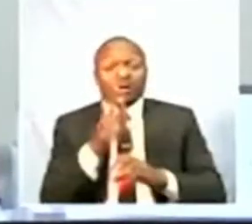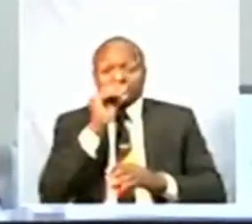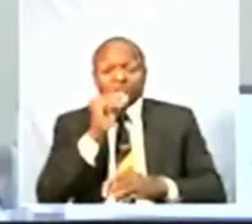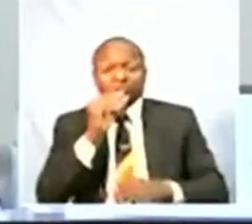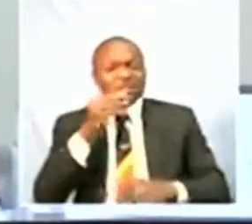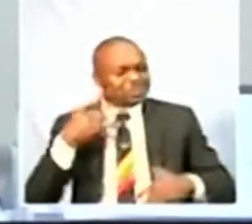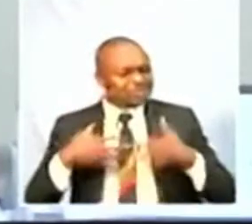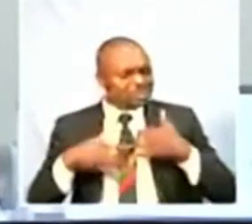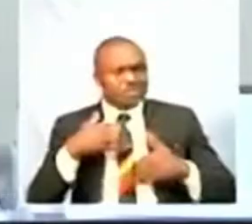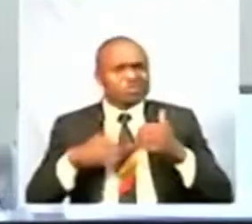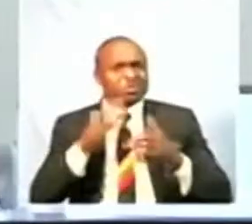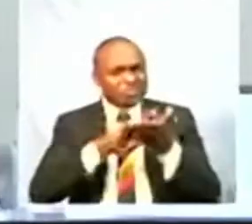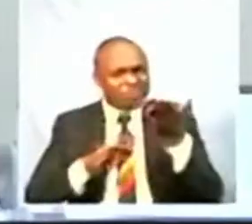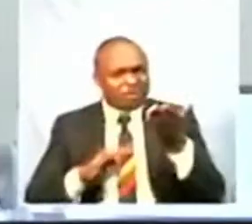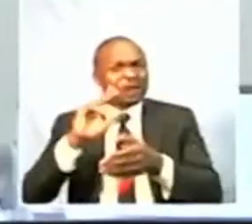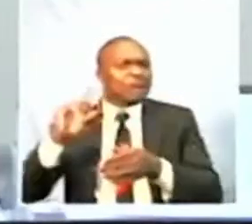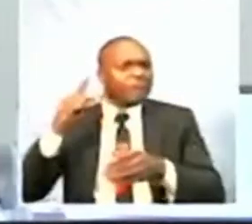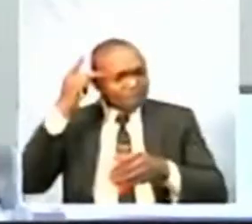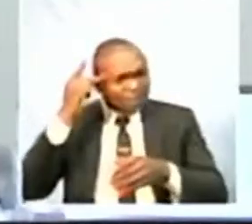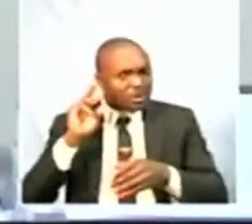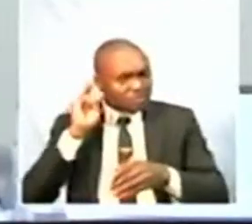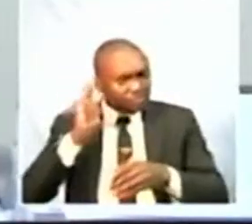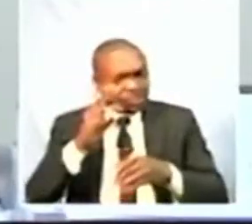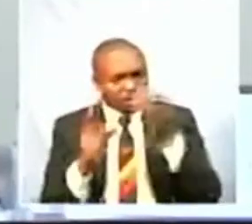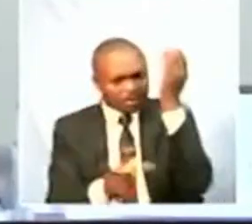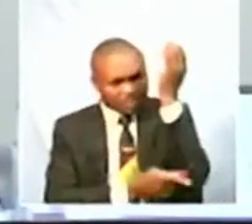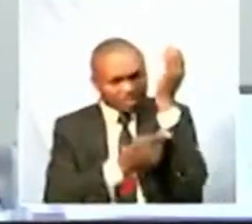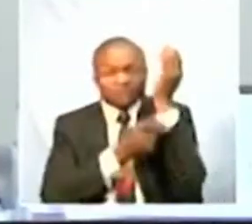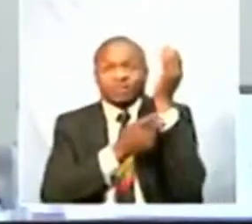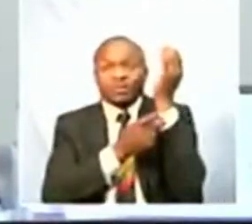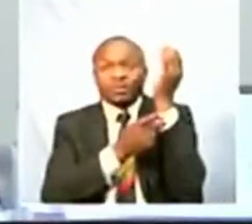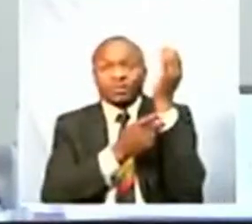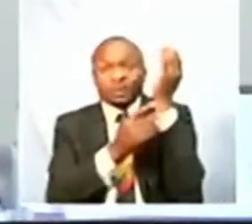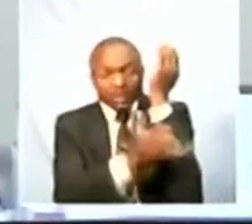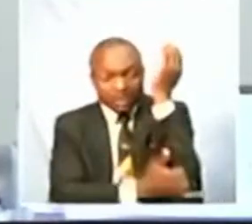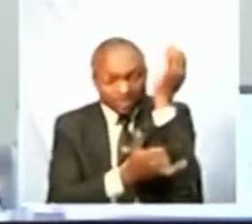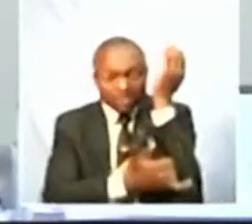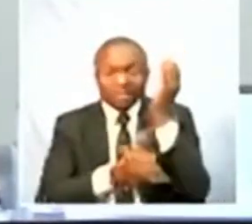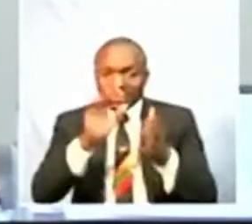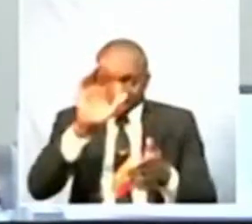we believe that with political will to develop this country has come now.